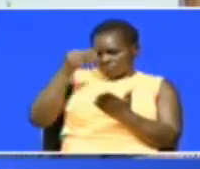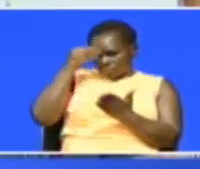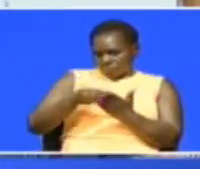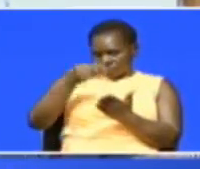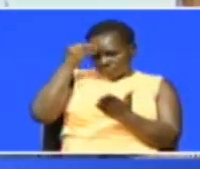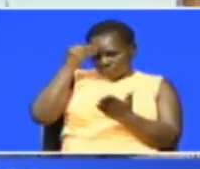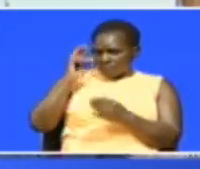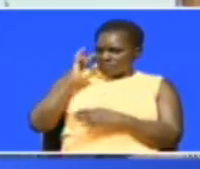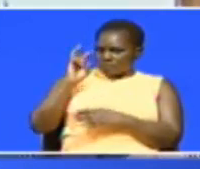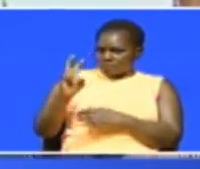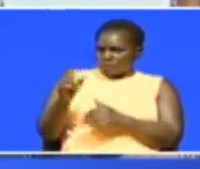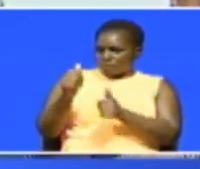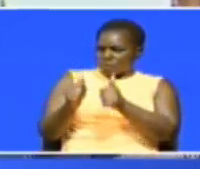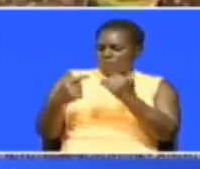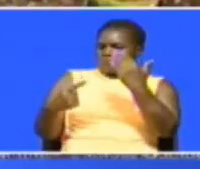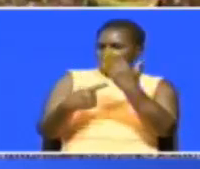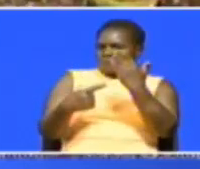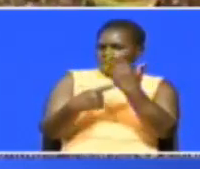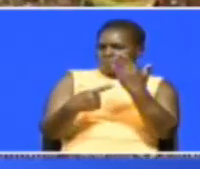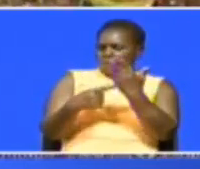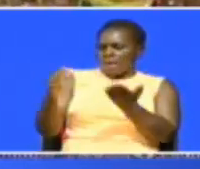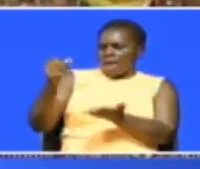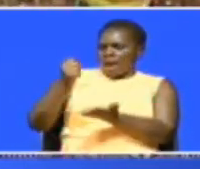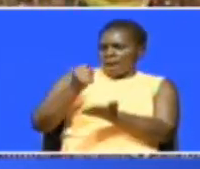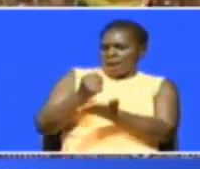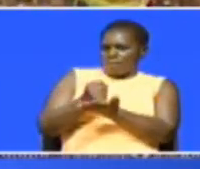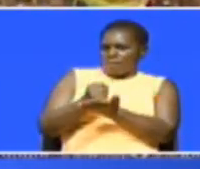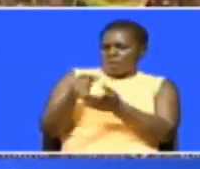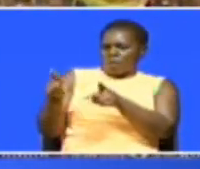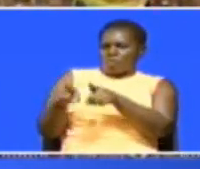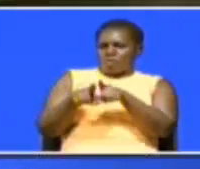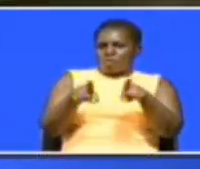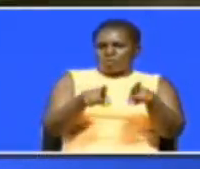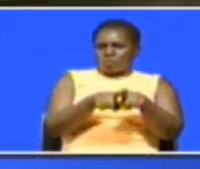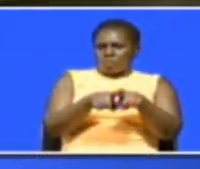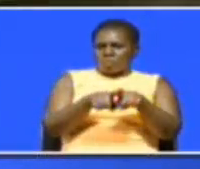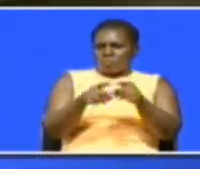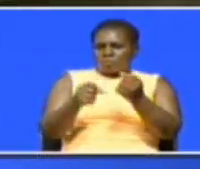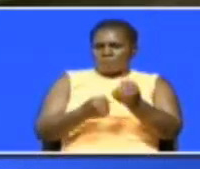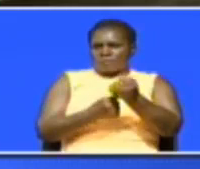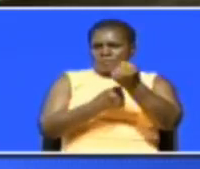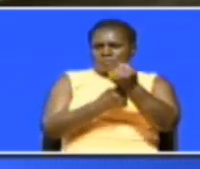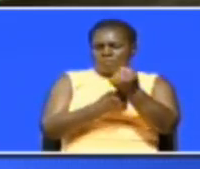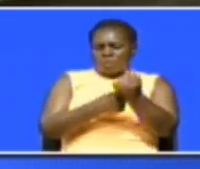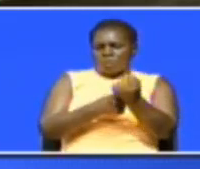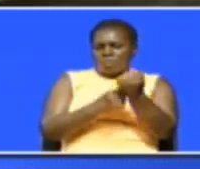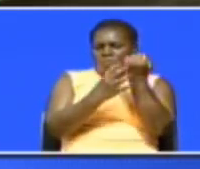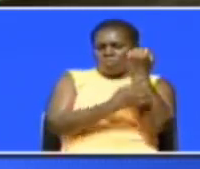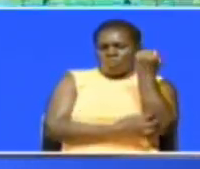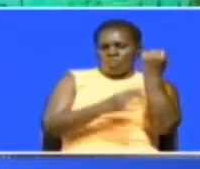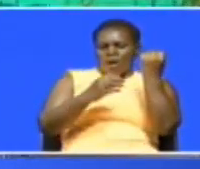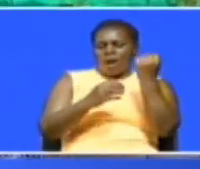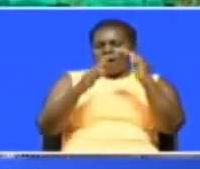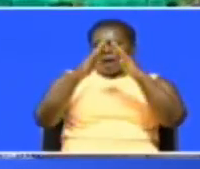for them to come and see which technology they can adapt, we shall also be supporting vulnerable households